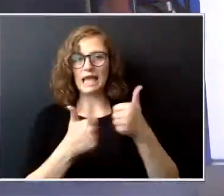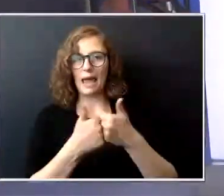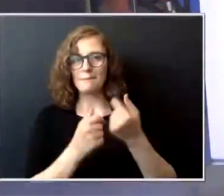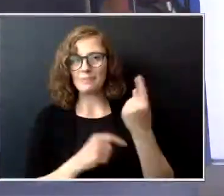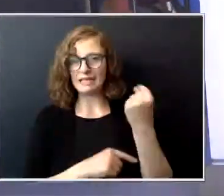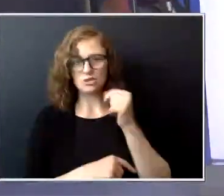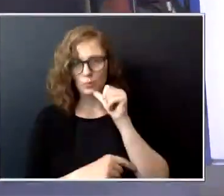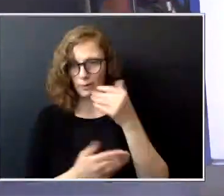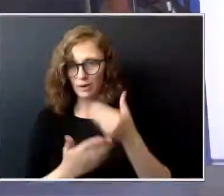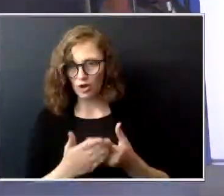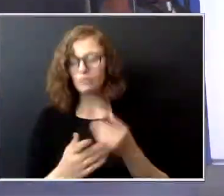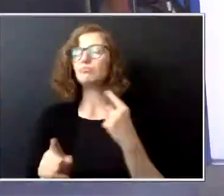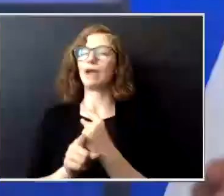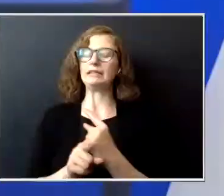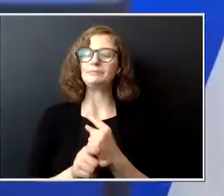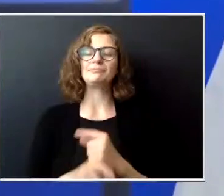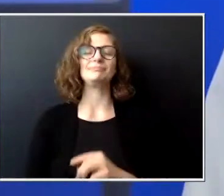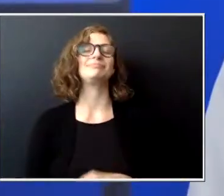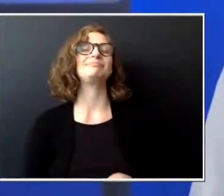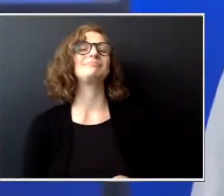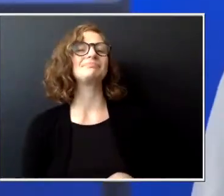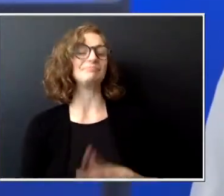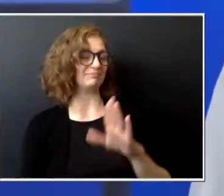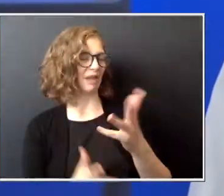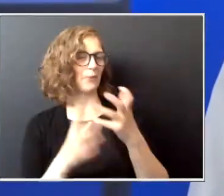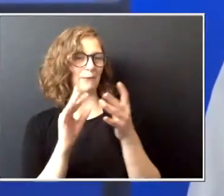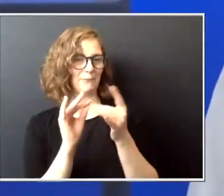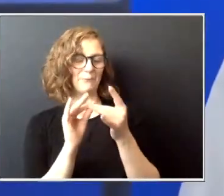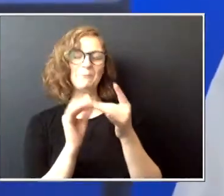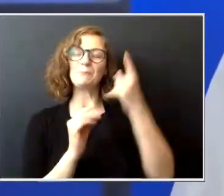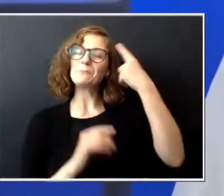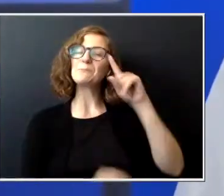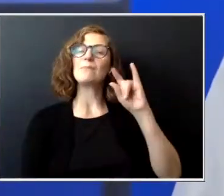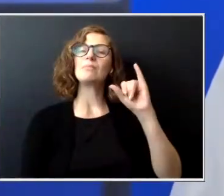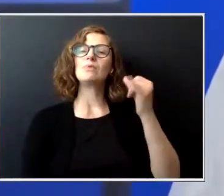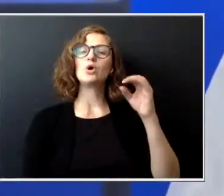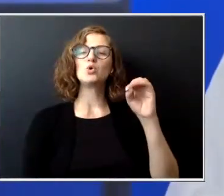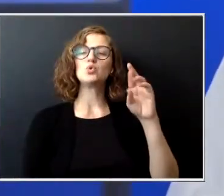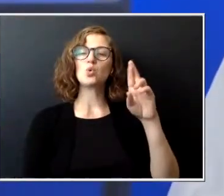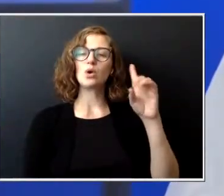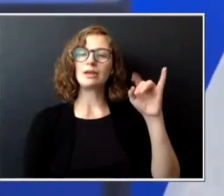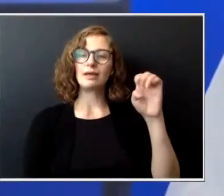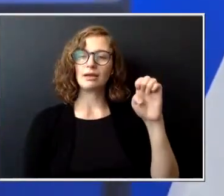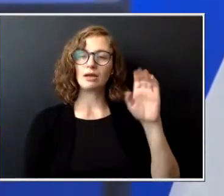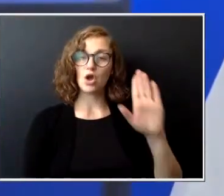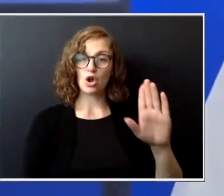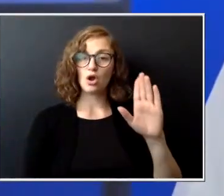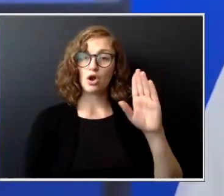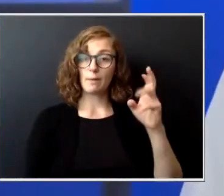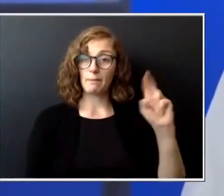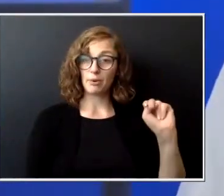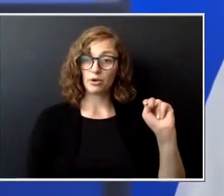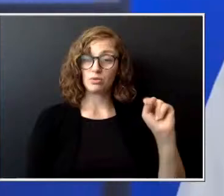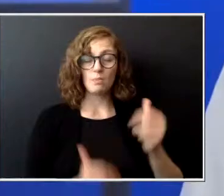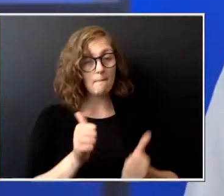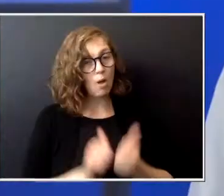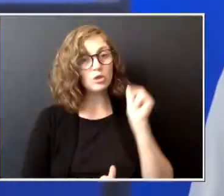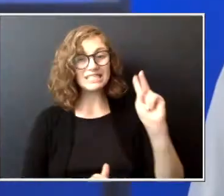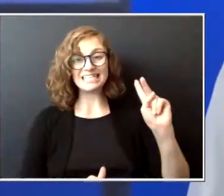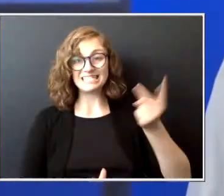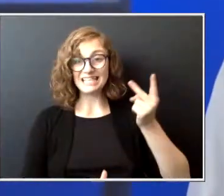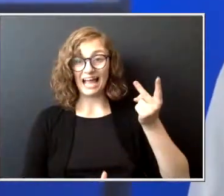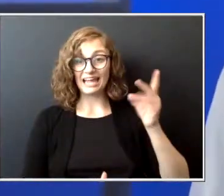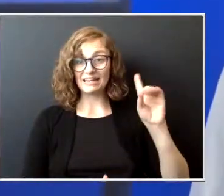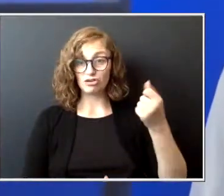is, so for Jordy, her burns were mostly second degree, even like quite a bit areas of deep second degree